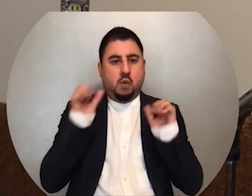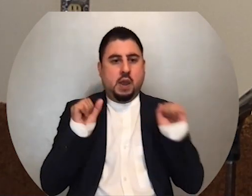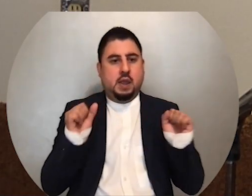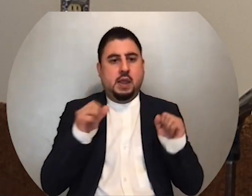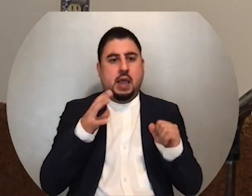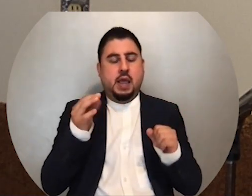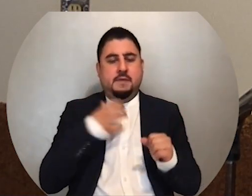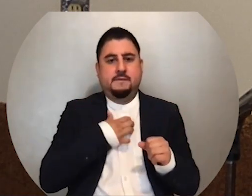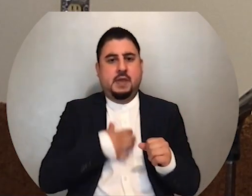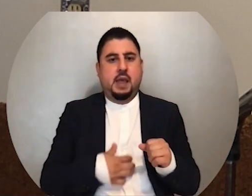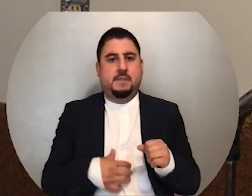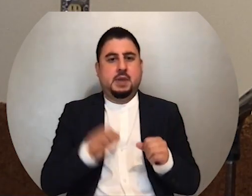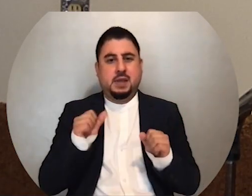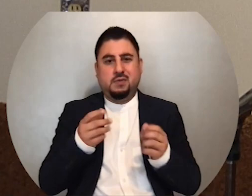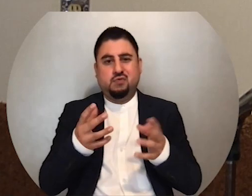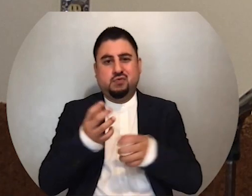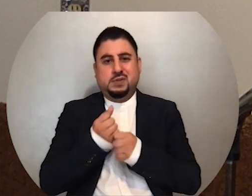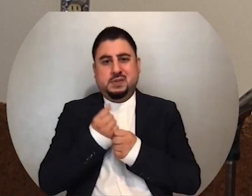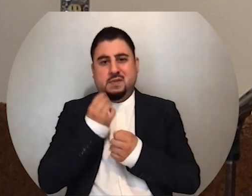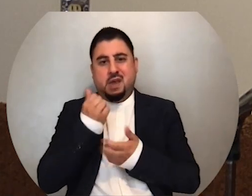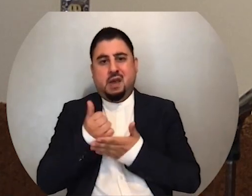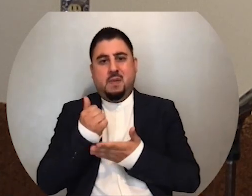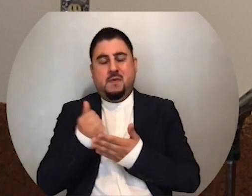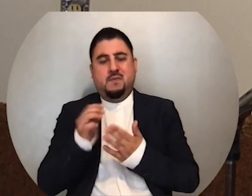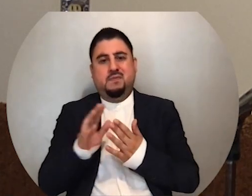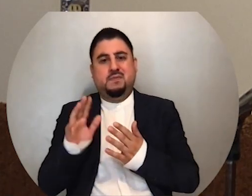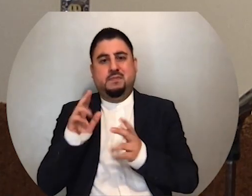and famine, that they receive help from